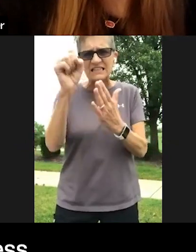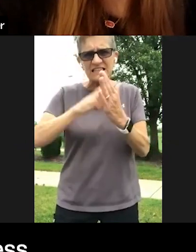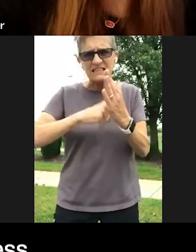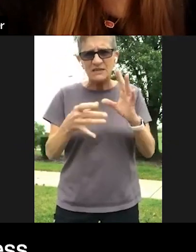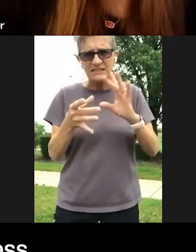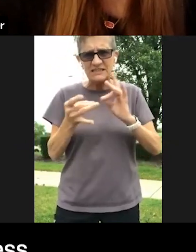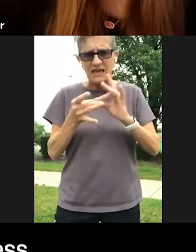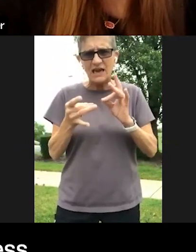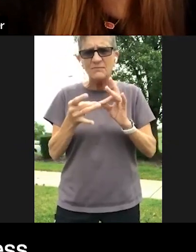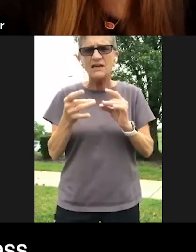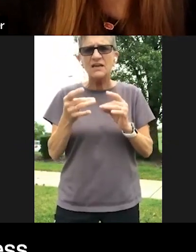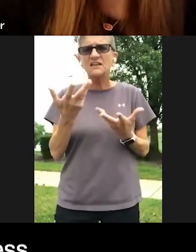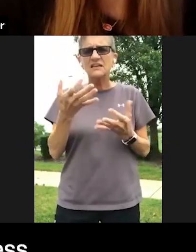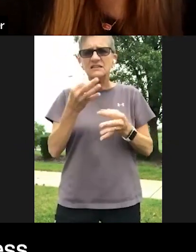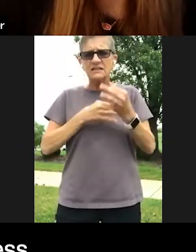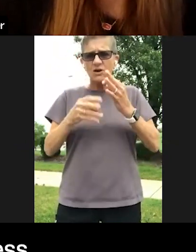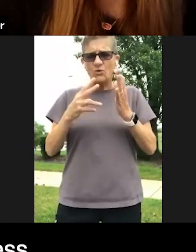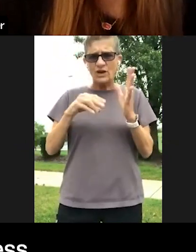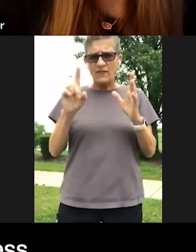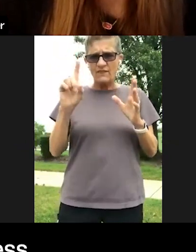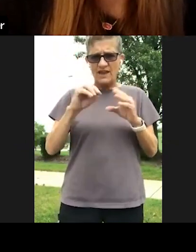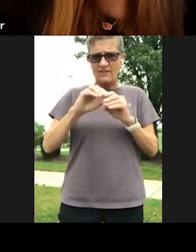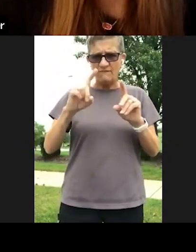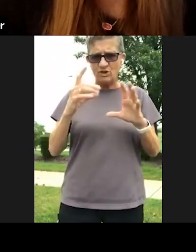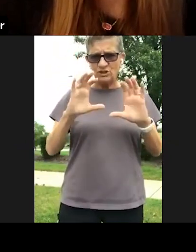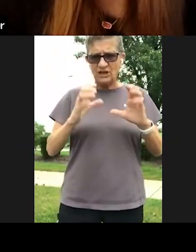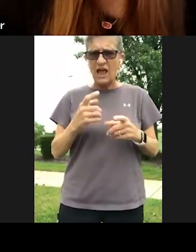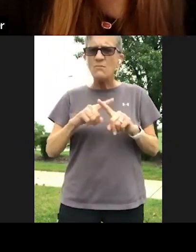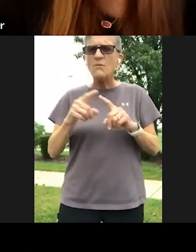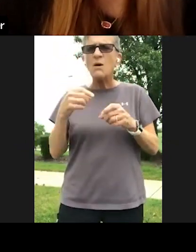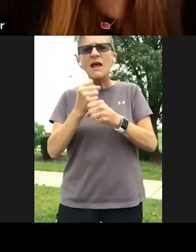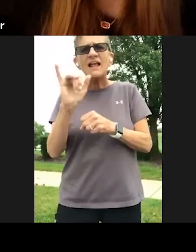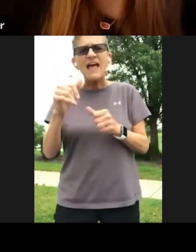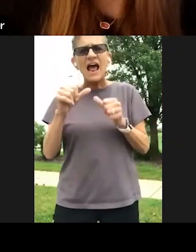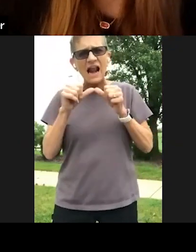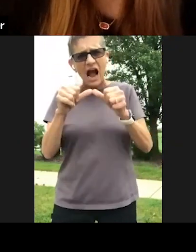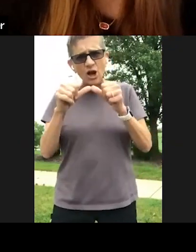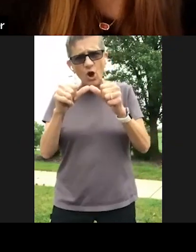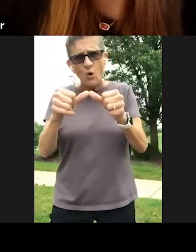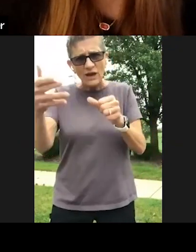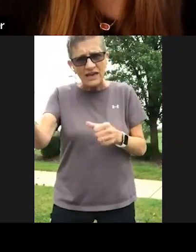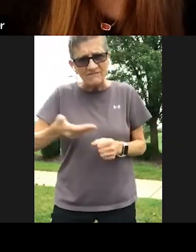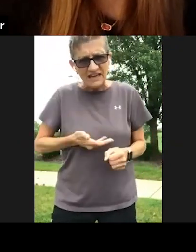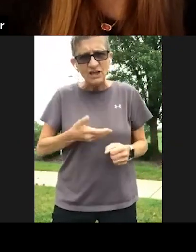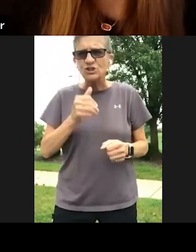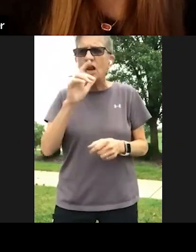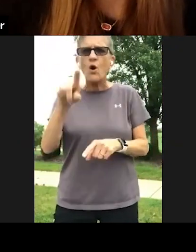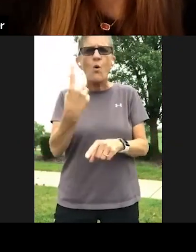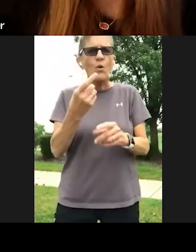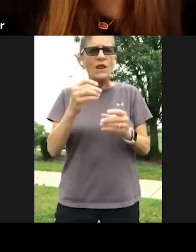class, or ways to make access an ongoing invitation, not just at the very beginning of the class.